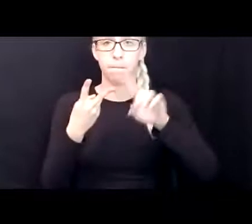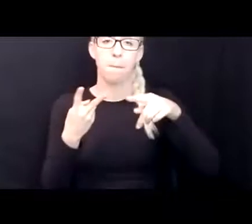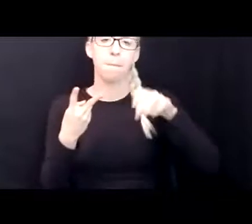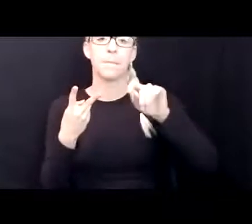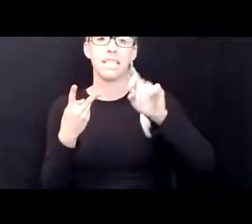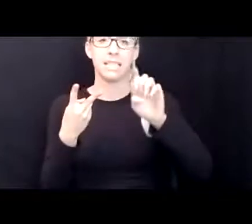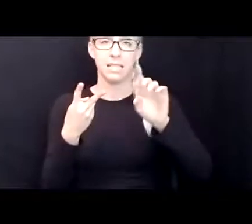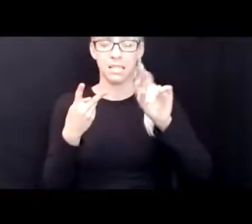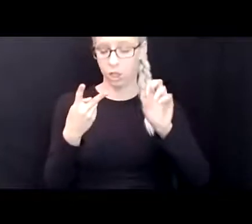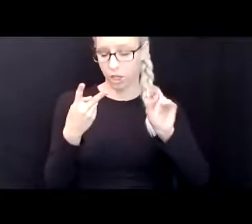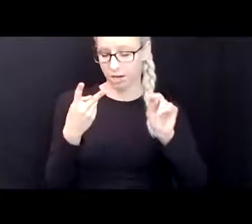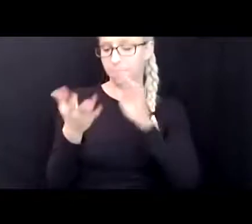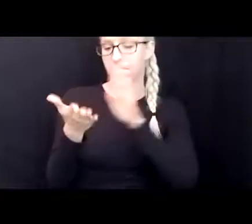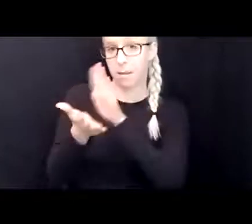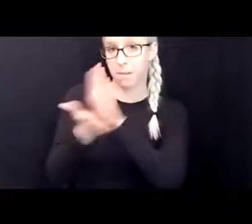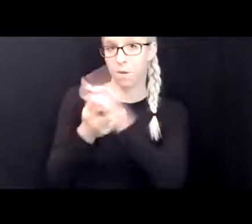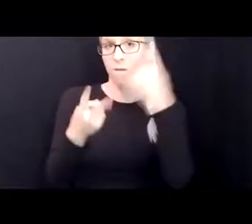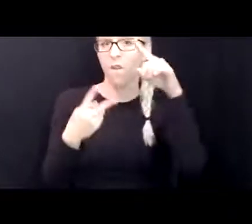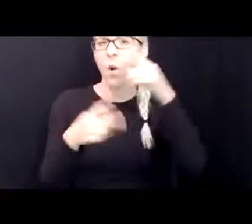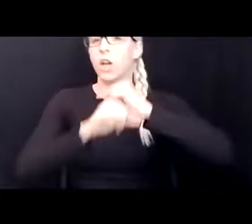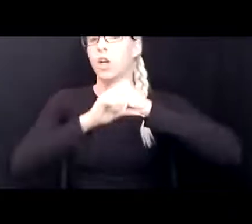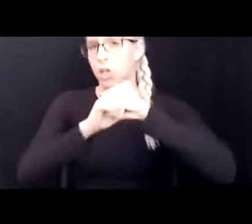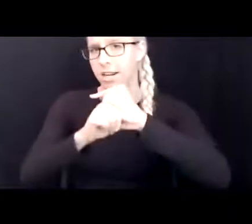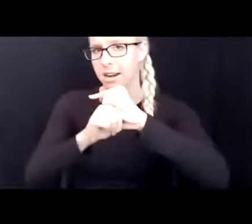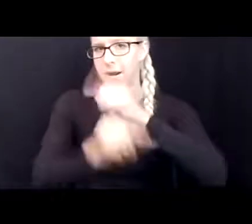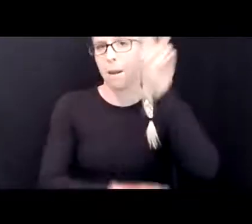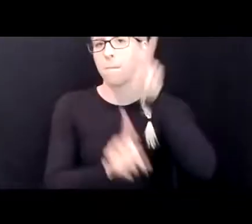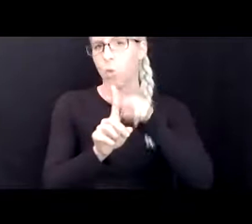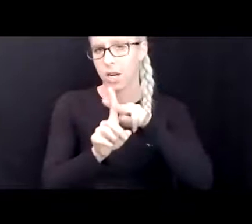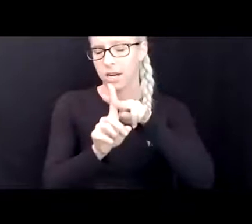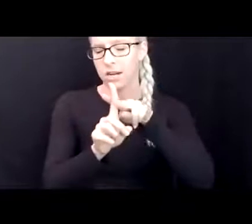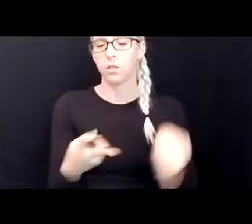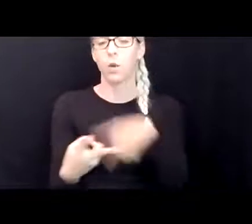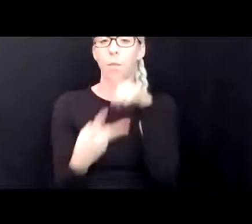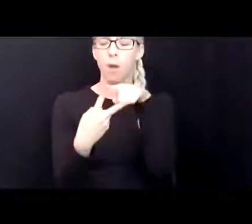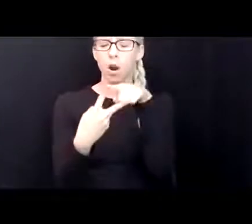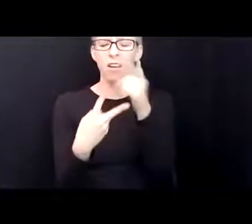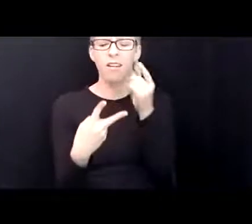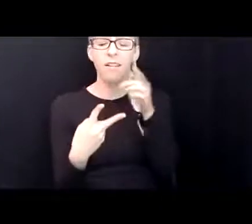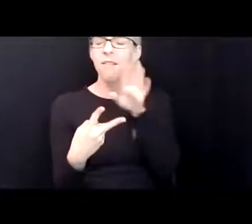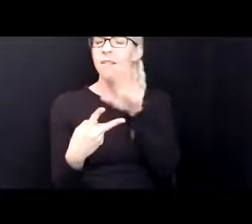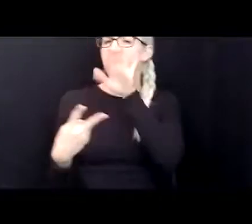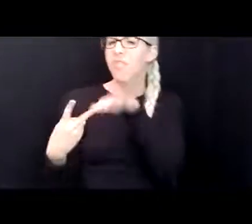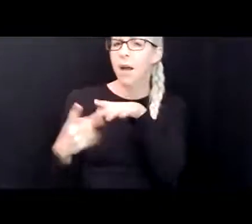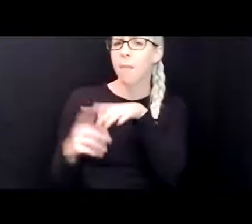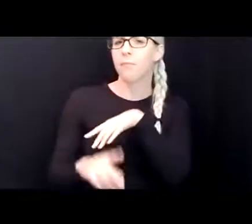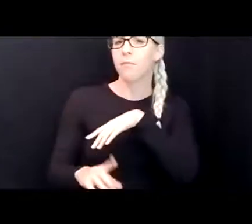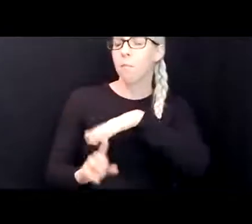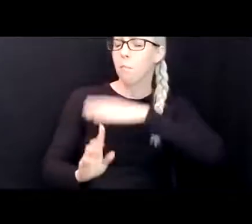appointed. So whomever's applying to be the guardian, part one is this individual